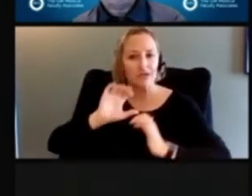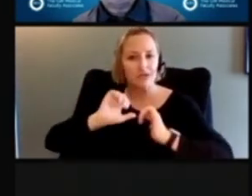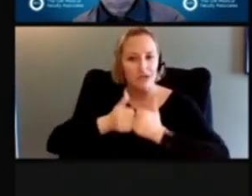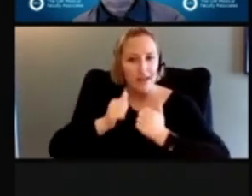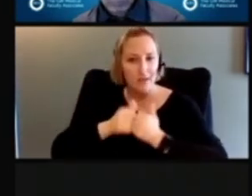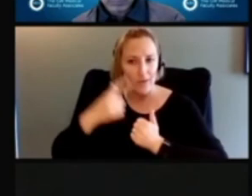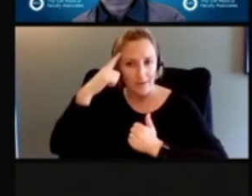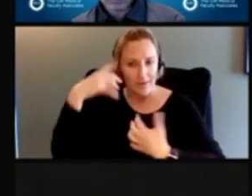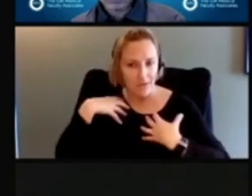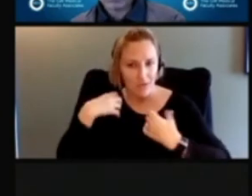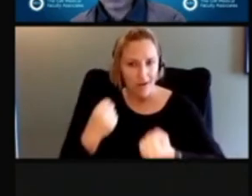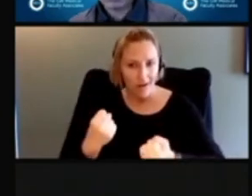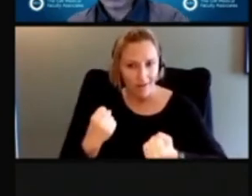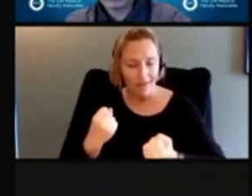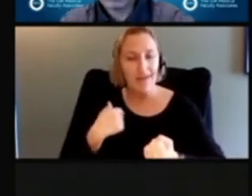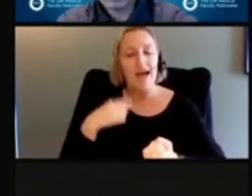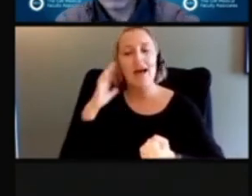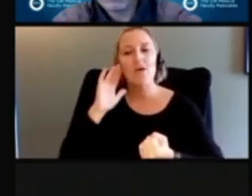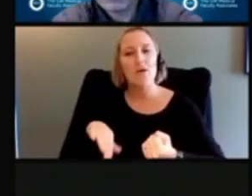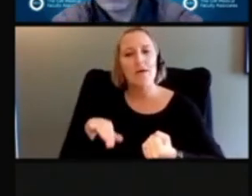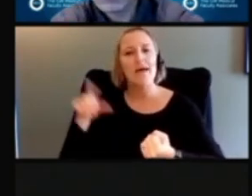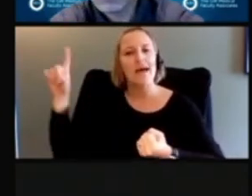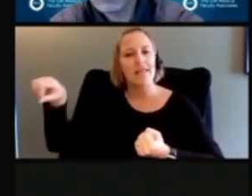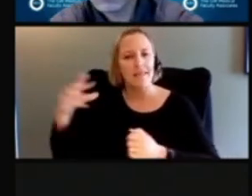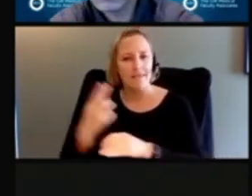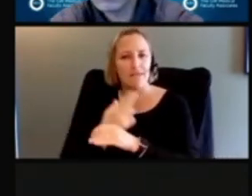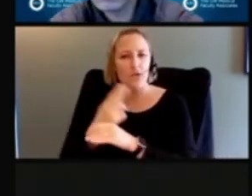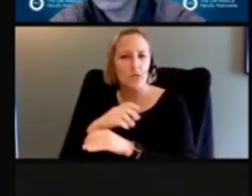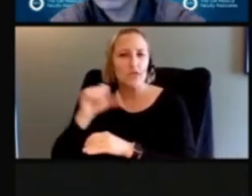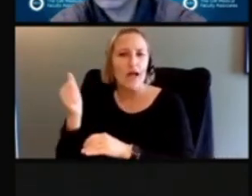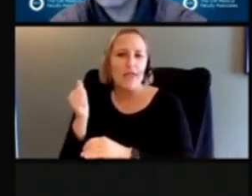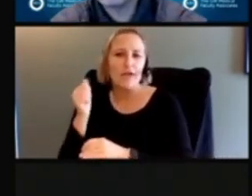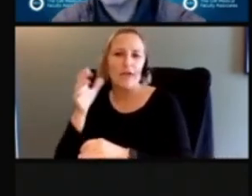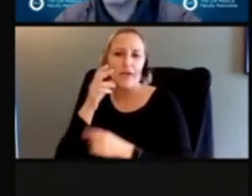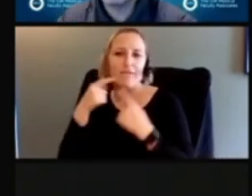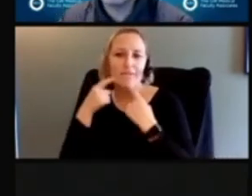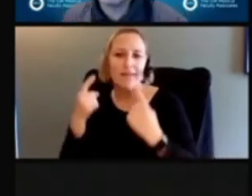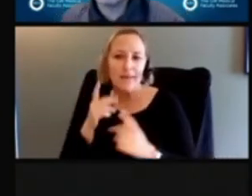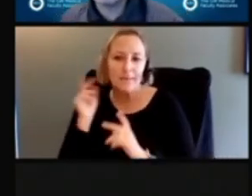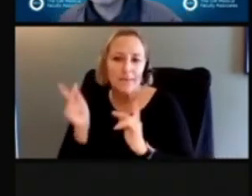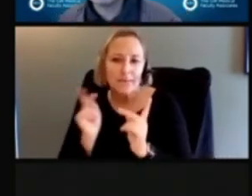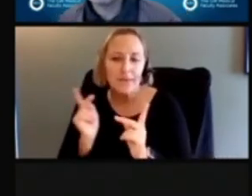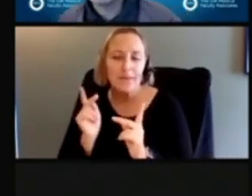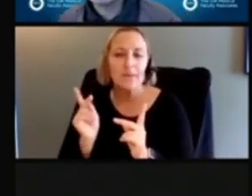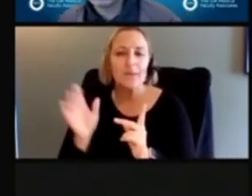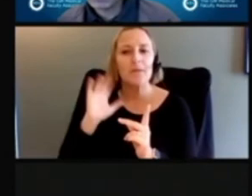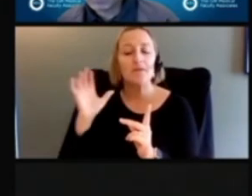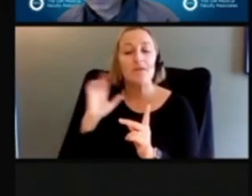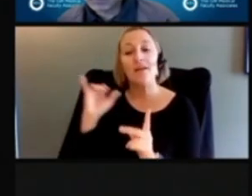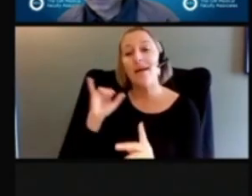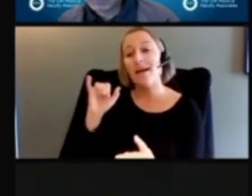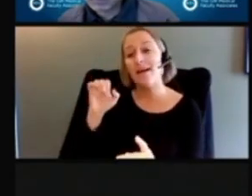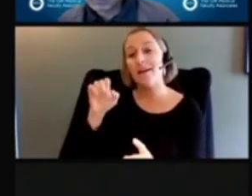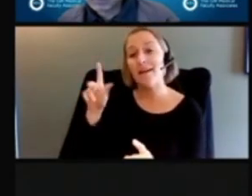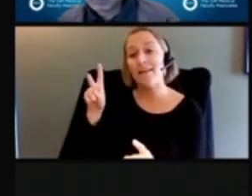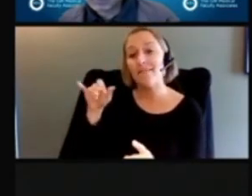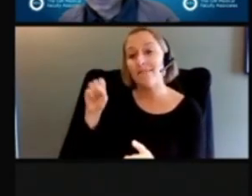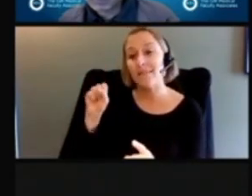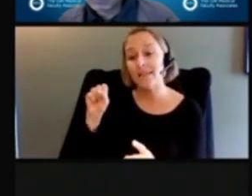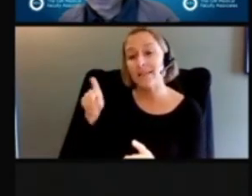also leveraged celebrities in the past, Elvis Presley in terms of the polio